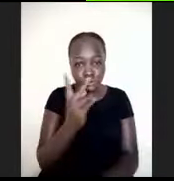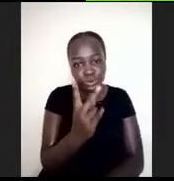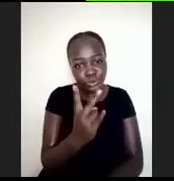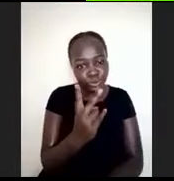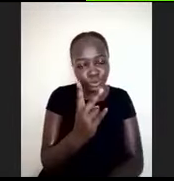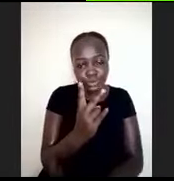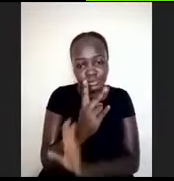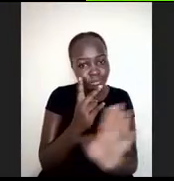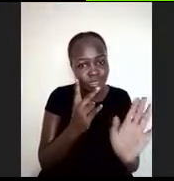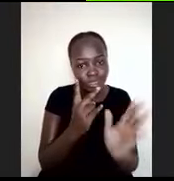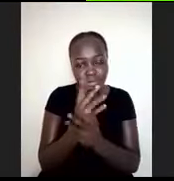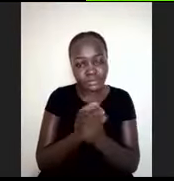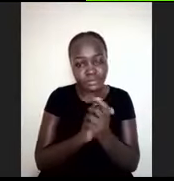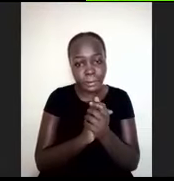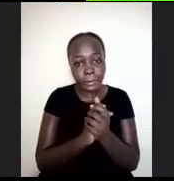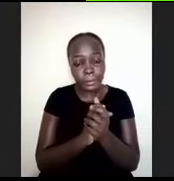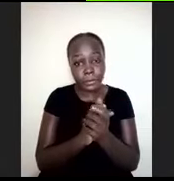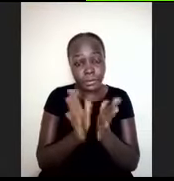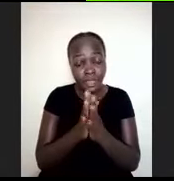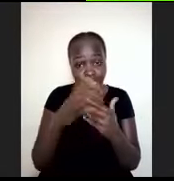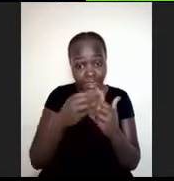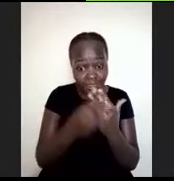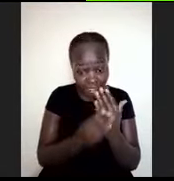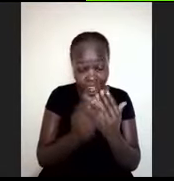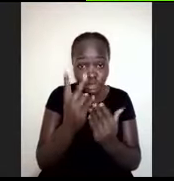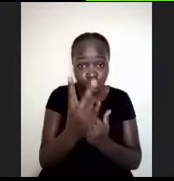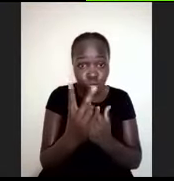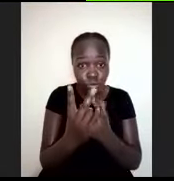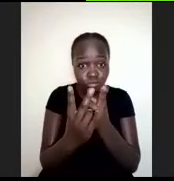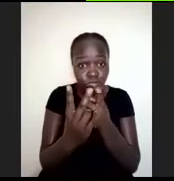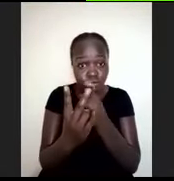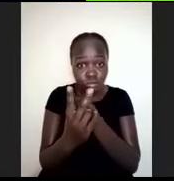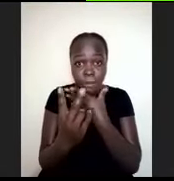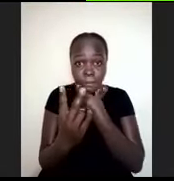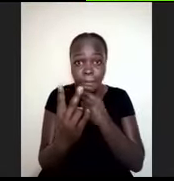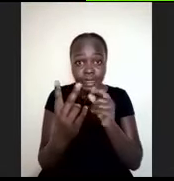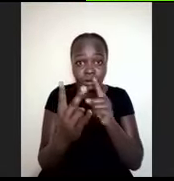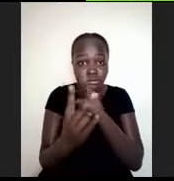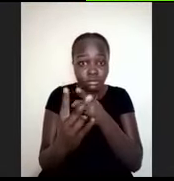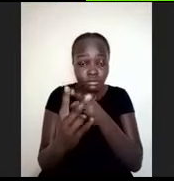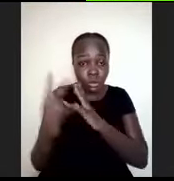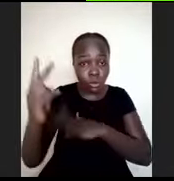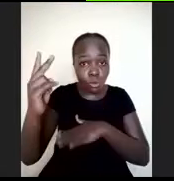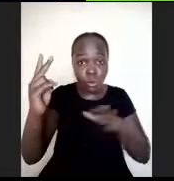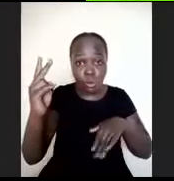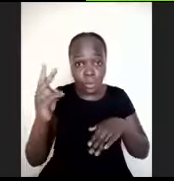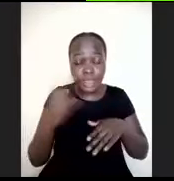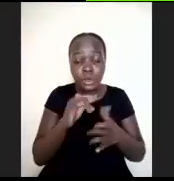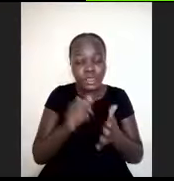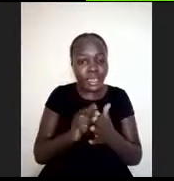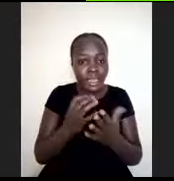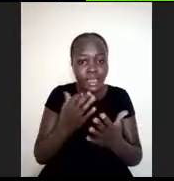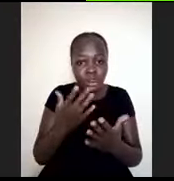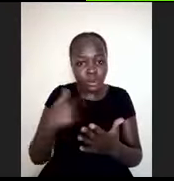created. And he created male and female so that we are either one of them.